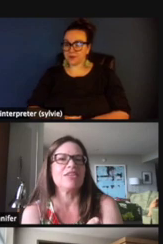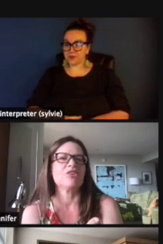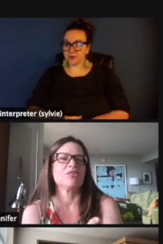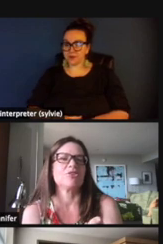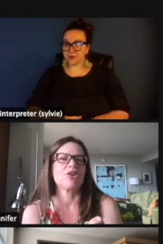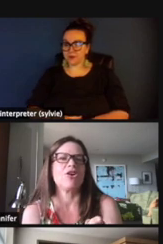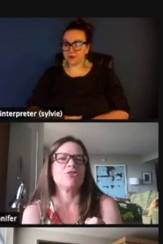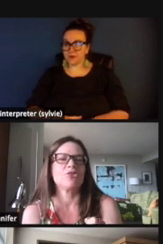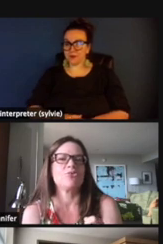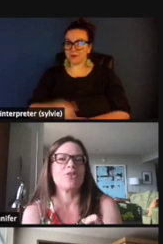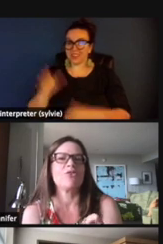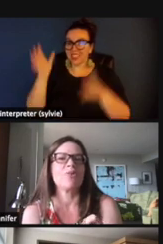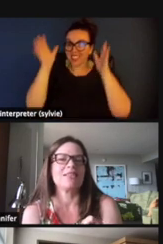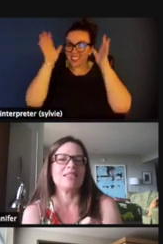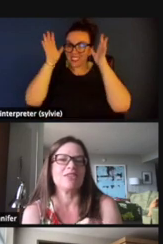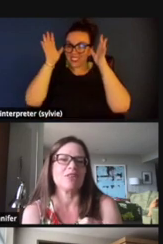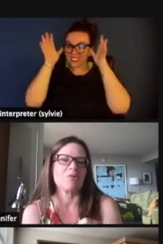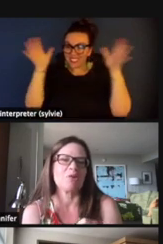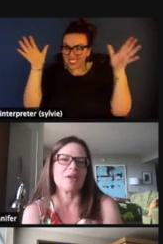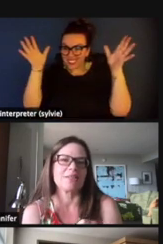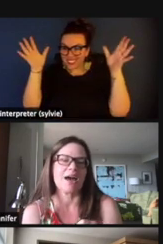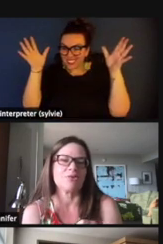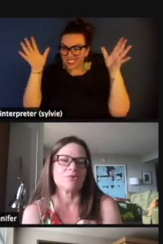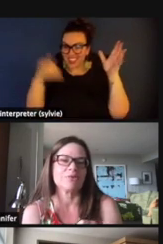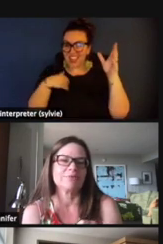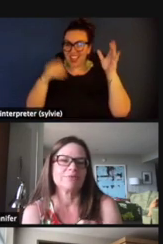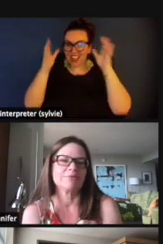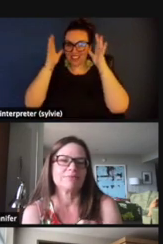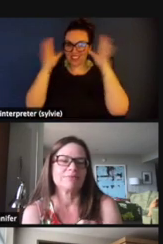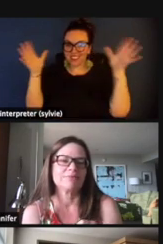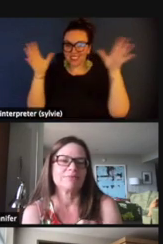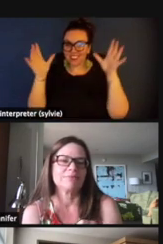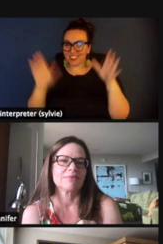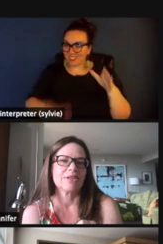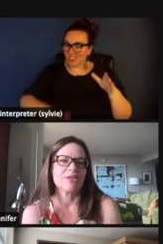It's deer. So they also, they graze deer like we raise cows.